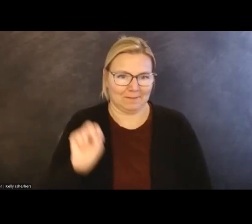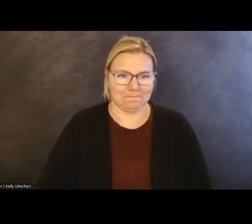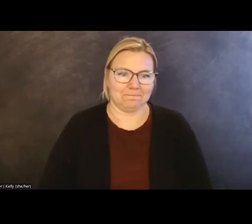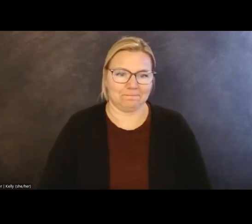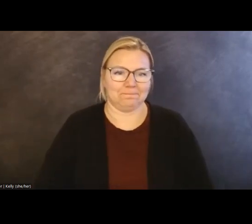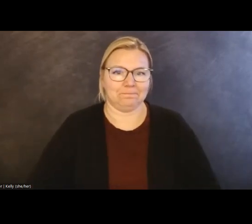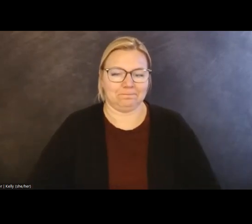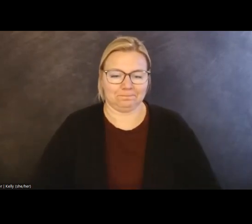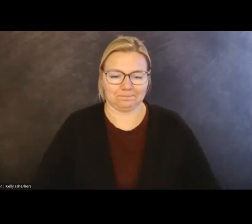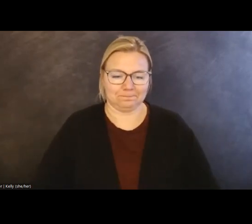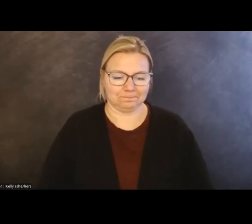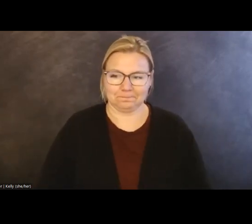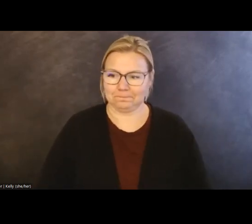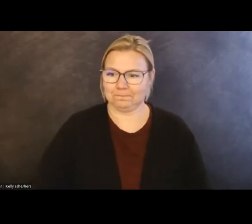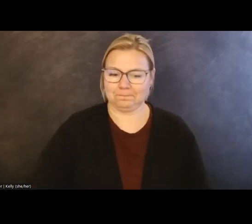Thank you.